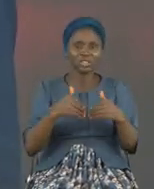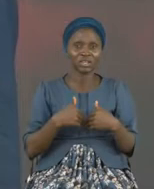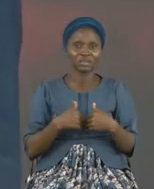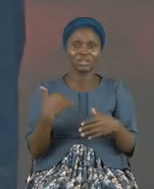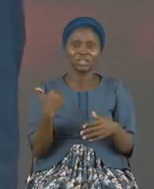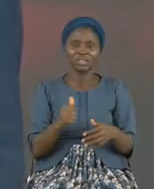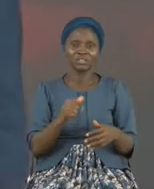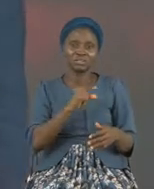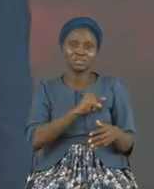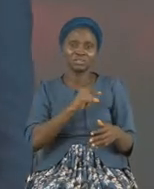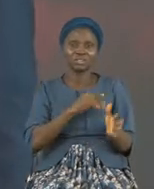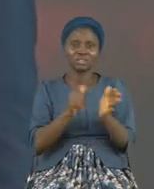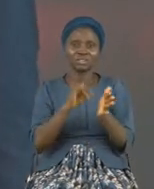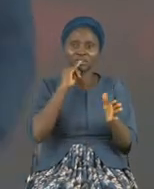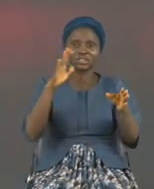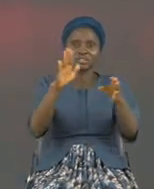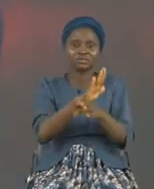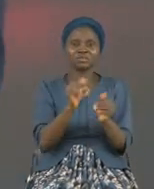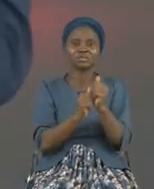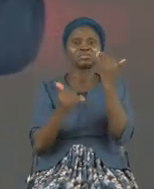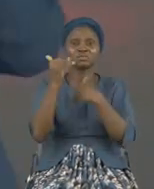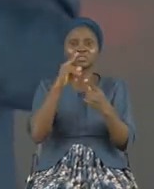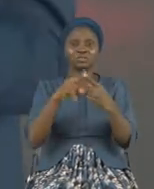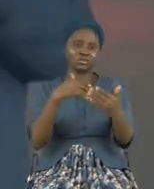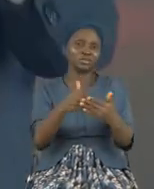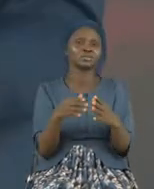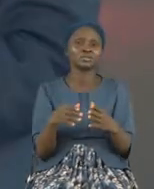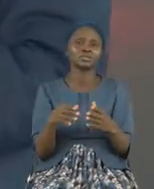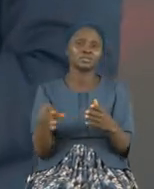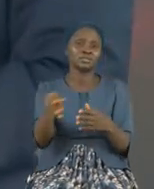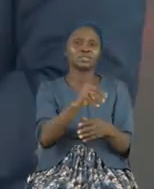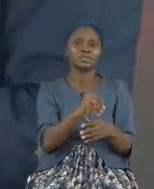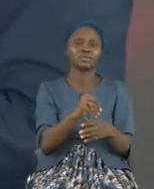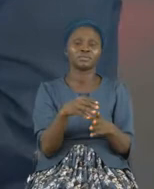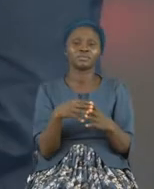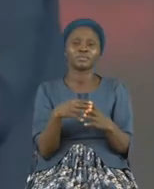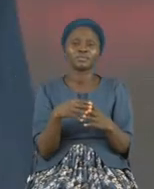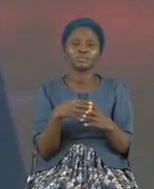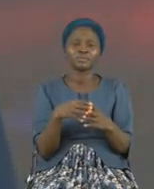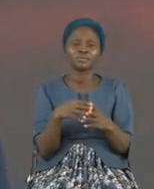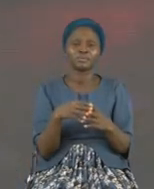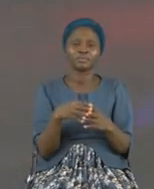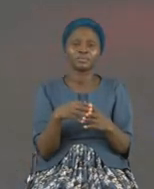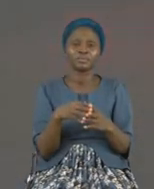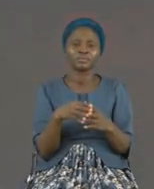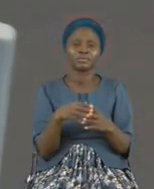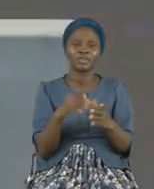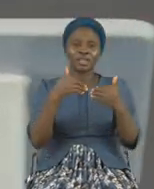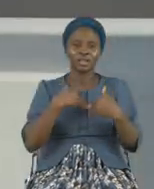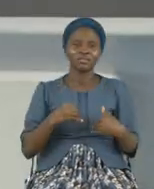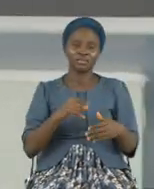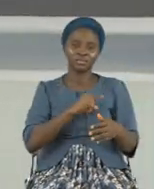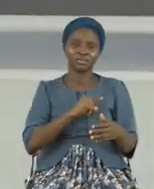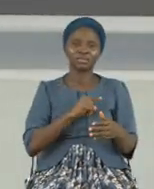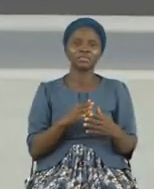is filled with offense toward them. Now, to have a conscience void of offense toward God and man, you must